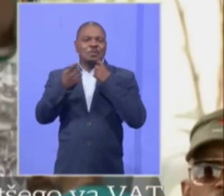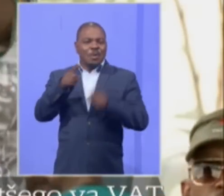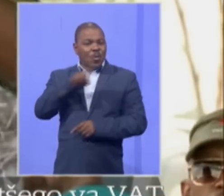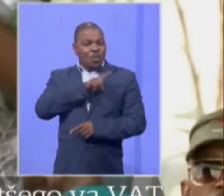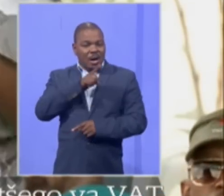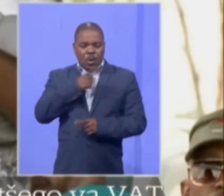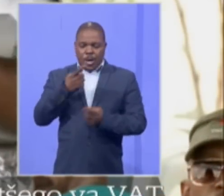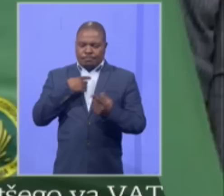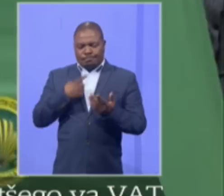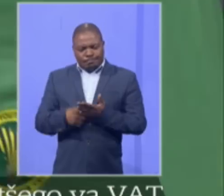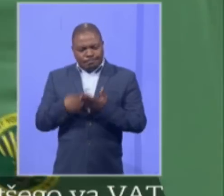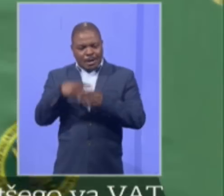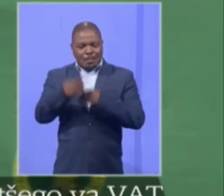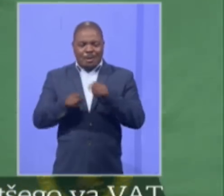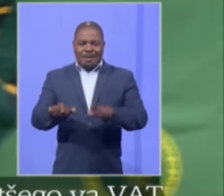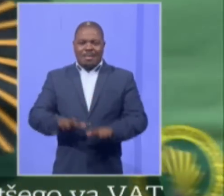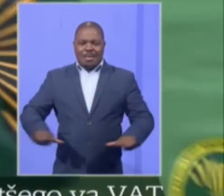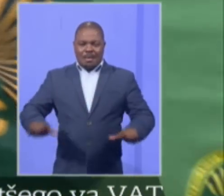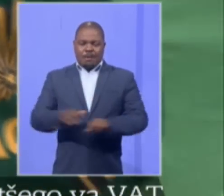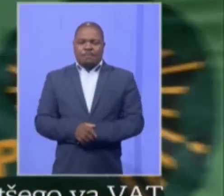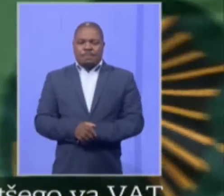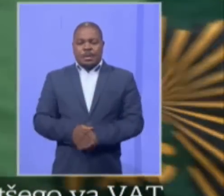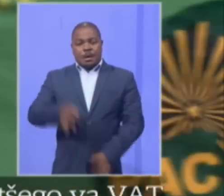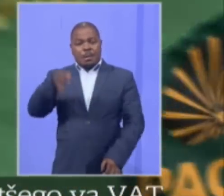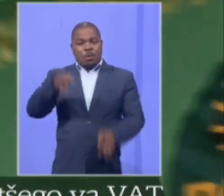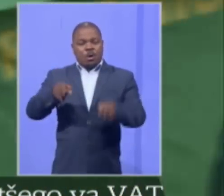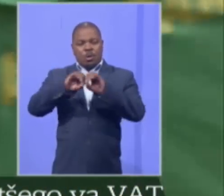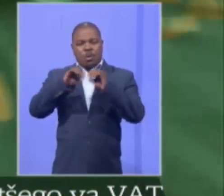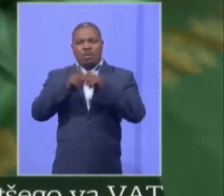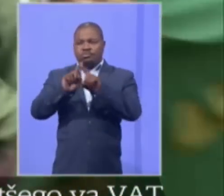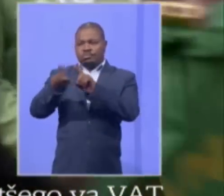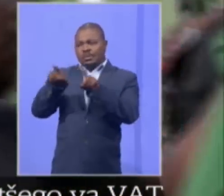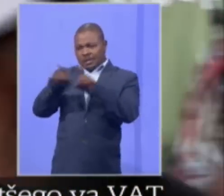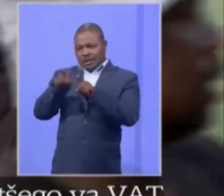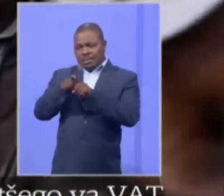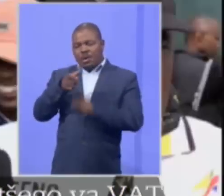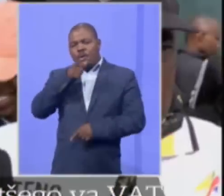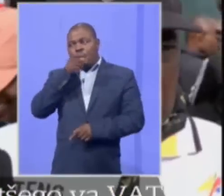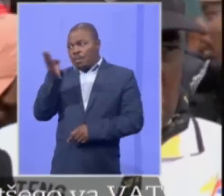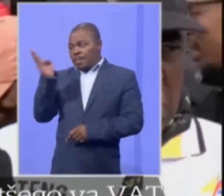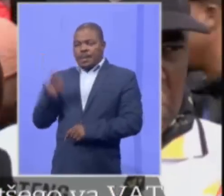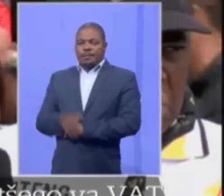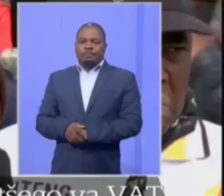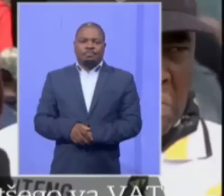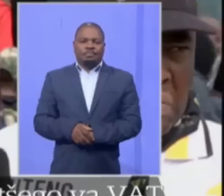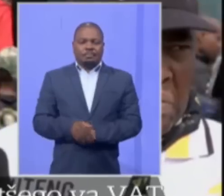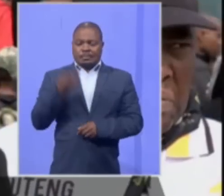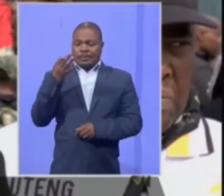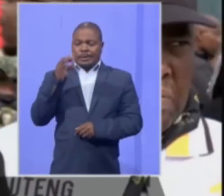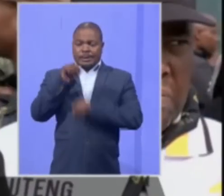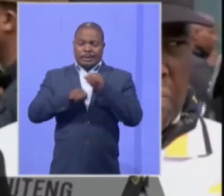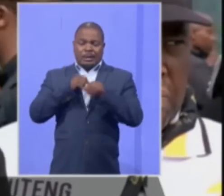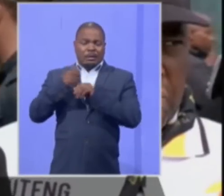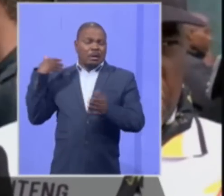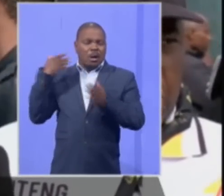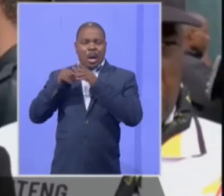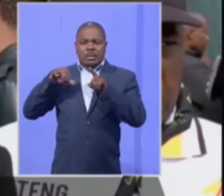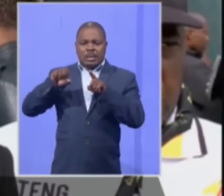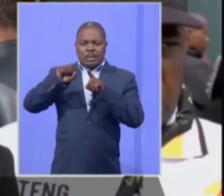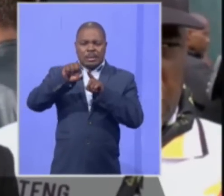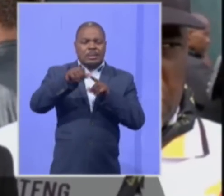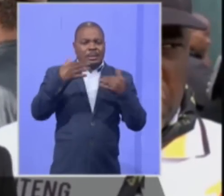talking about land. Mekgatlo e mengwe ya dipolitiki le yona e ntšhitše sa mafahleng. The gains of the last 30 years run the risk of